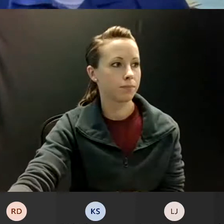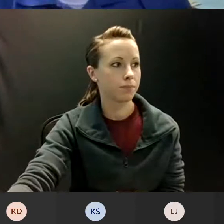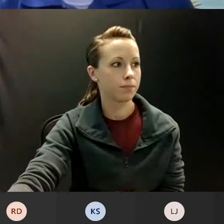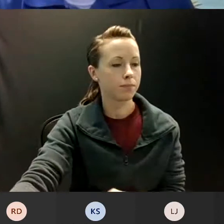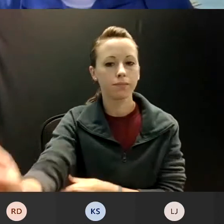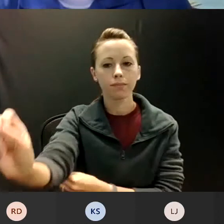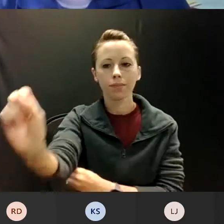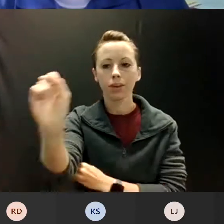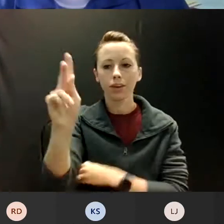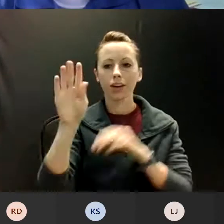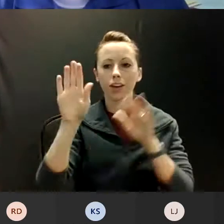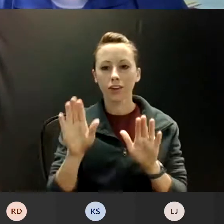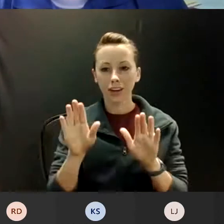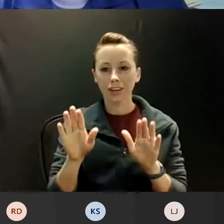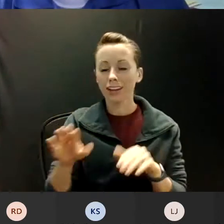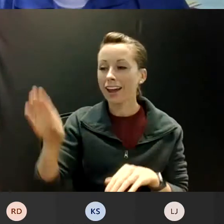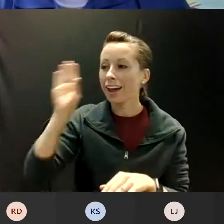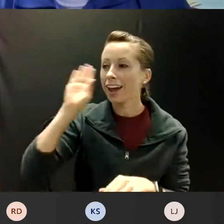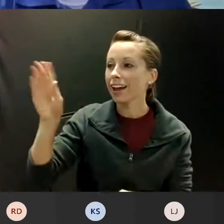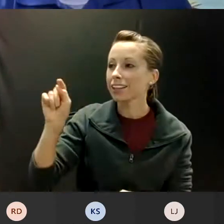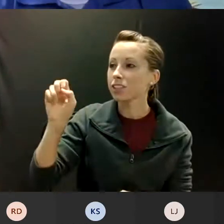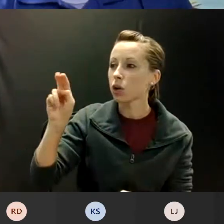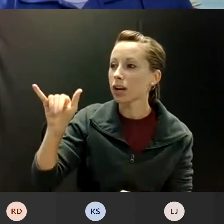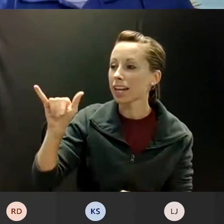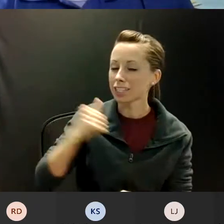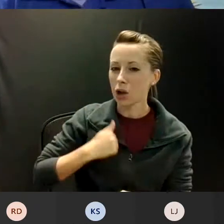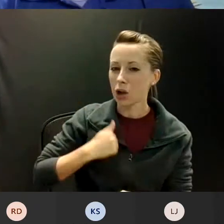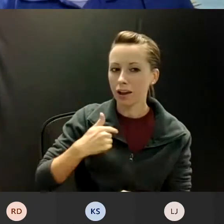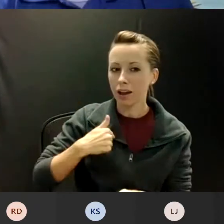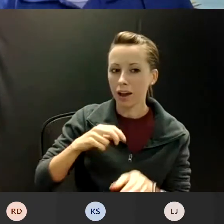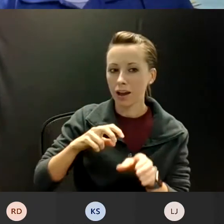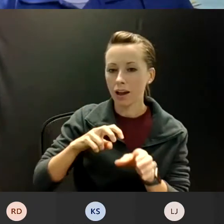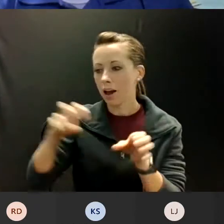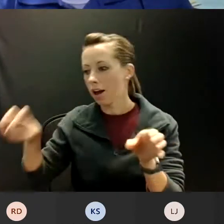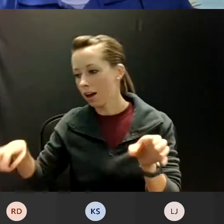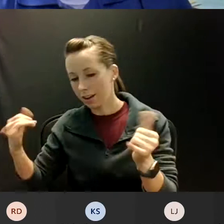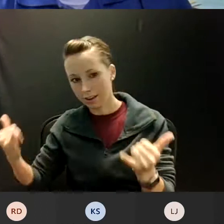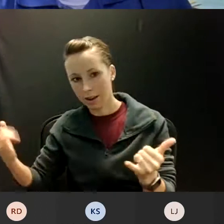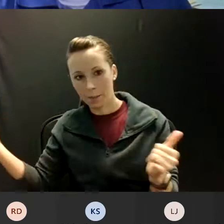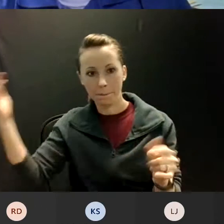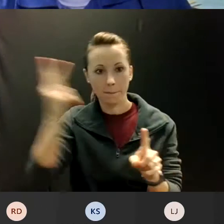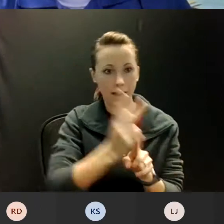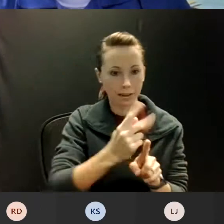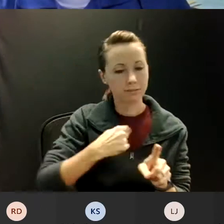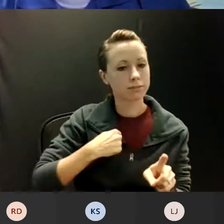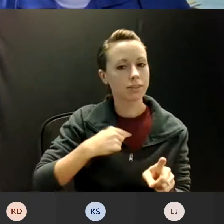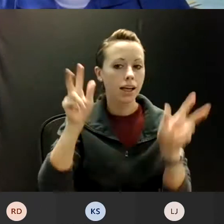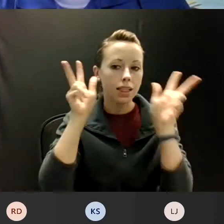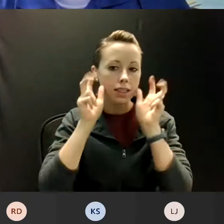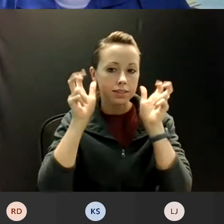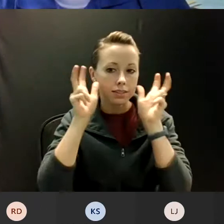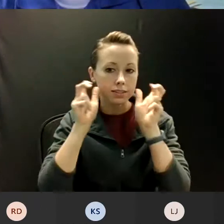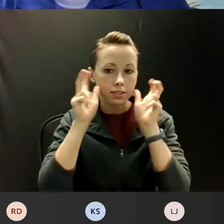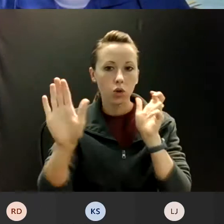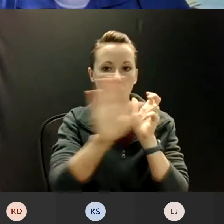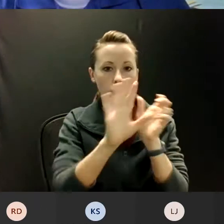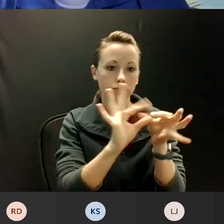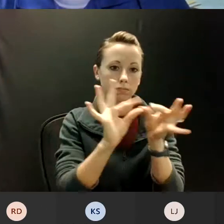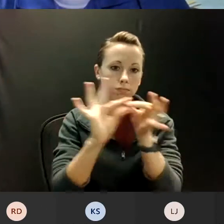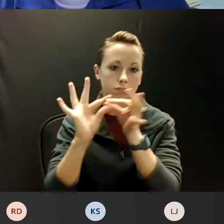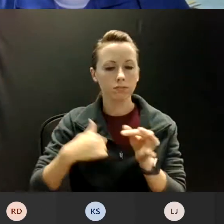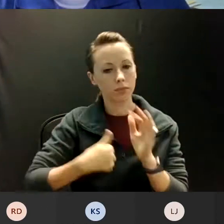Tony, this is. Hi, yes. Sorry, guys. I had to jump off and I'm back on now. But I've been listening to the conversation and I'm very impressed